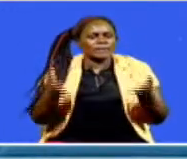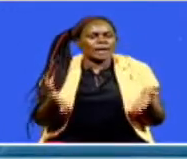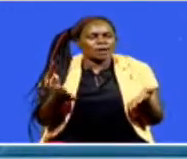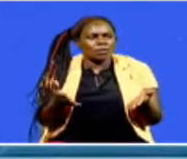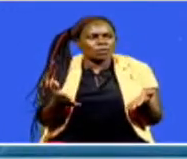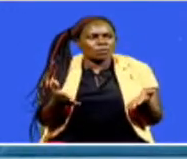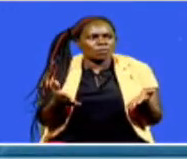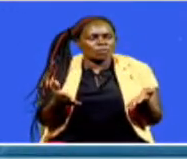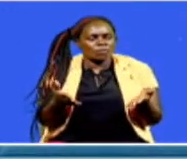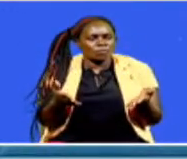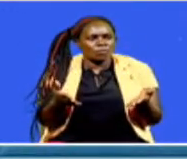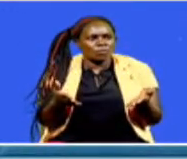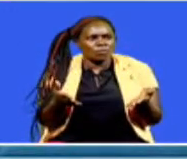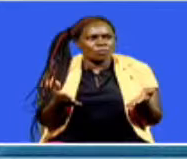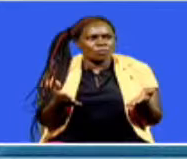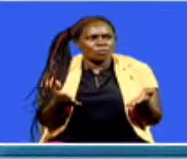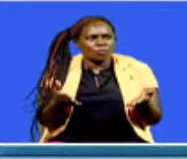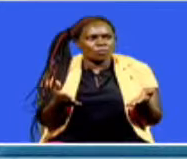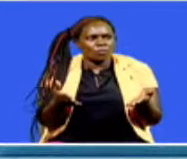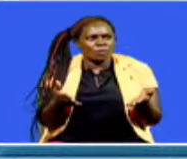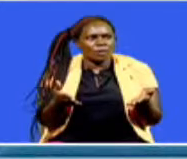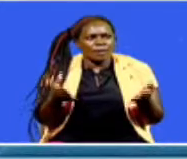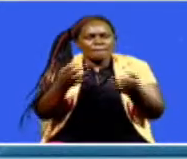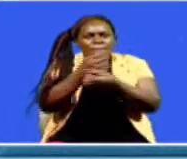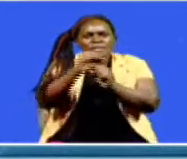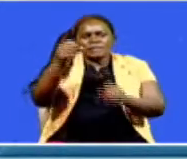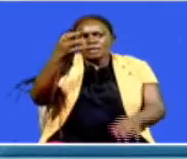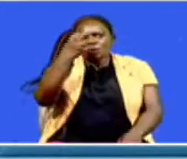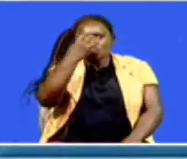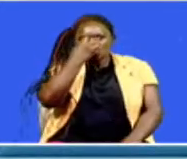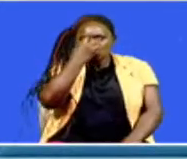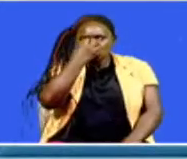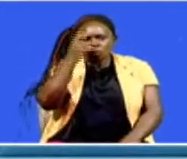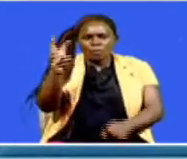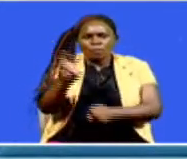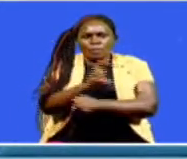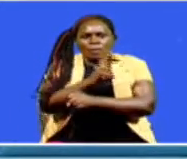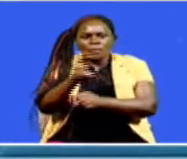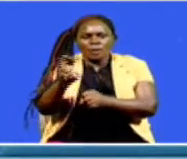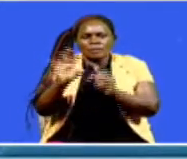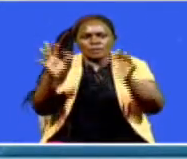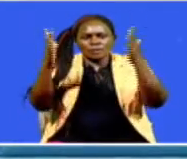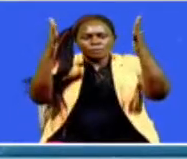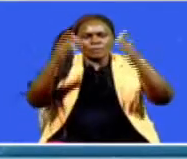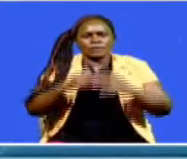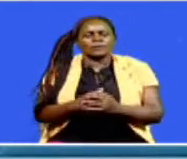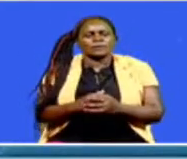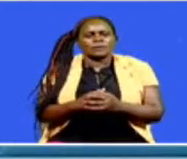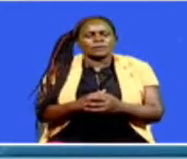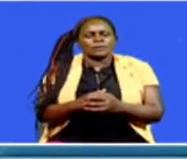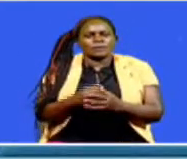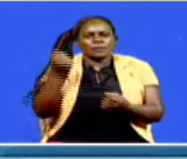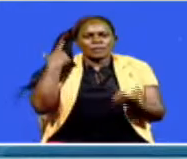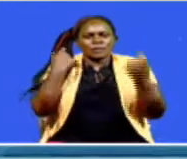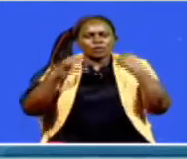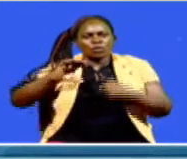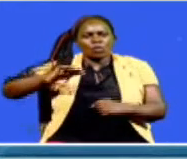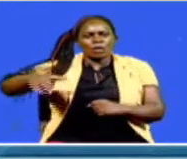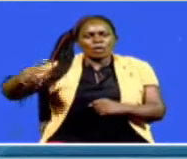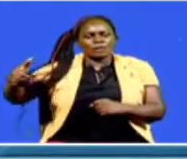here in our newsroom, it is that President William Ruto, who presided over the Mashujaa celebrations in Kericho